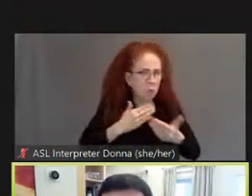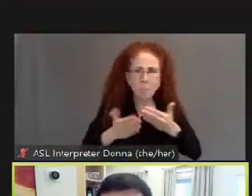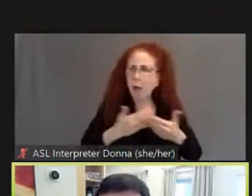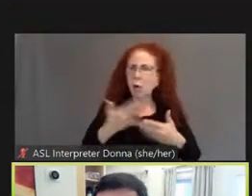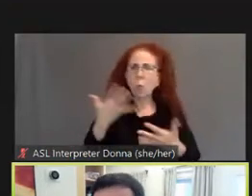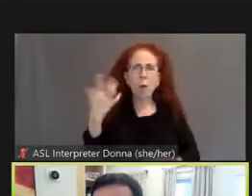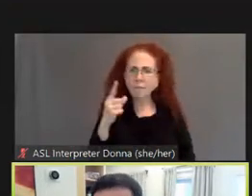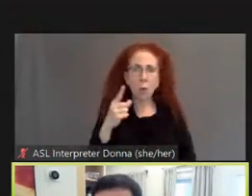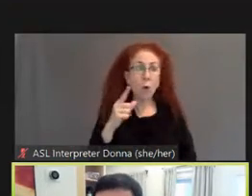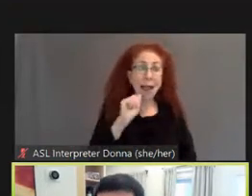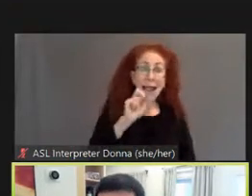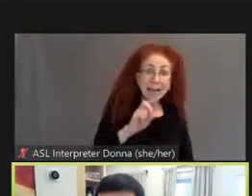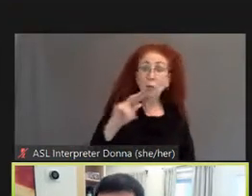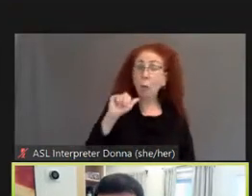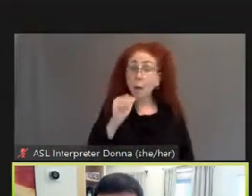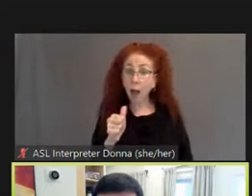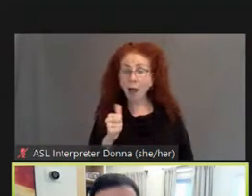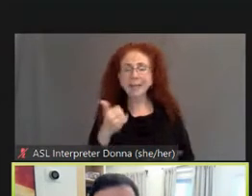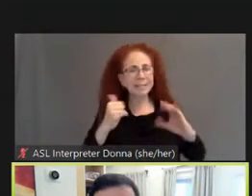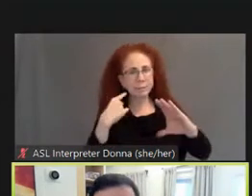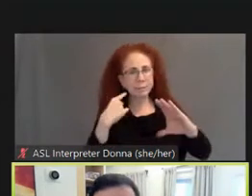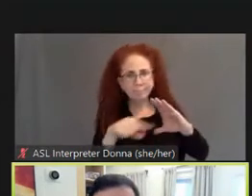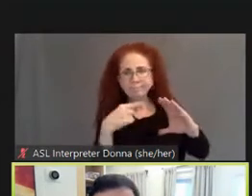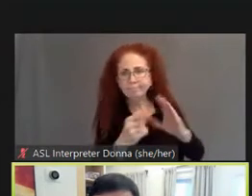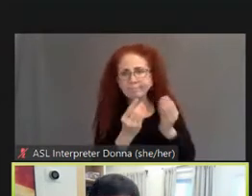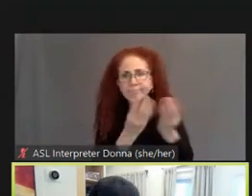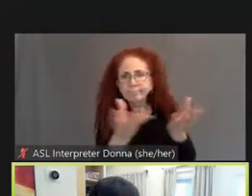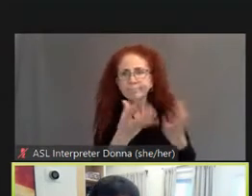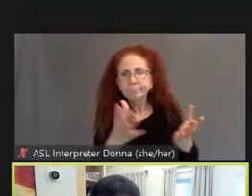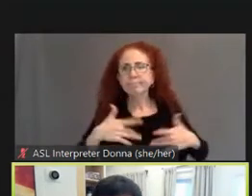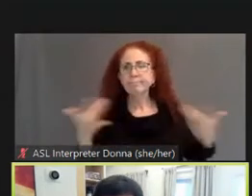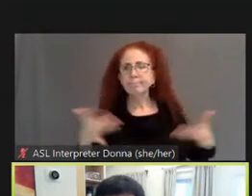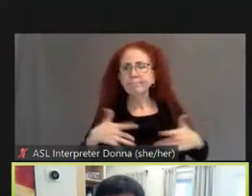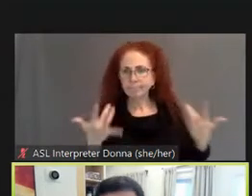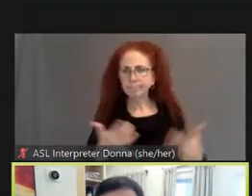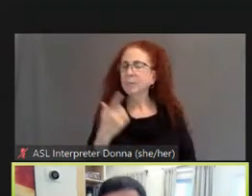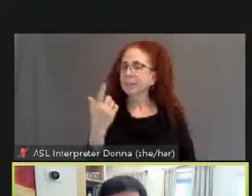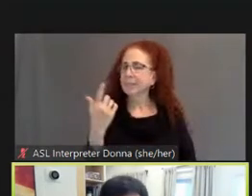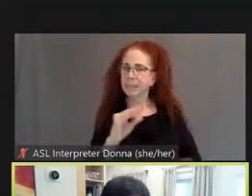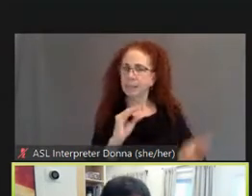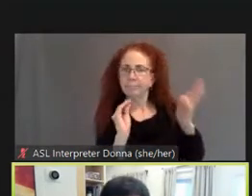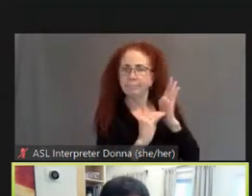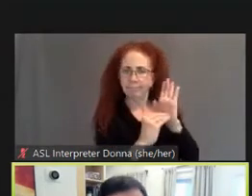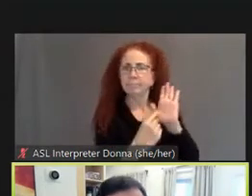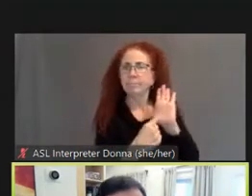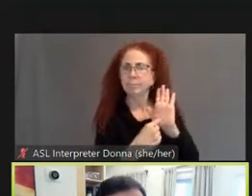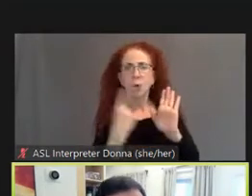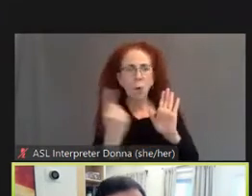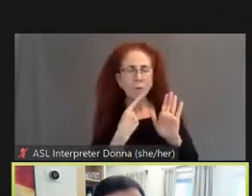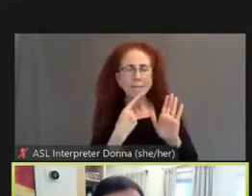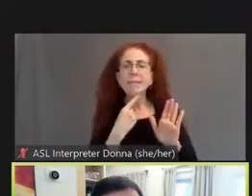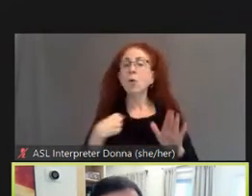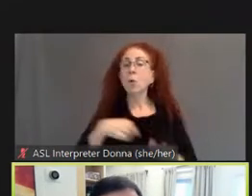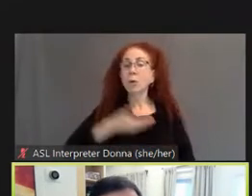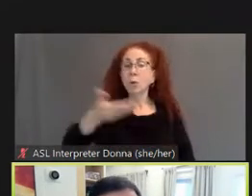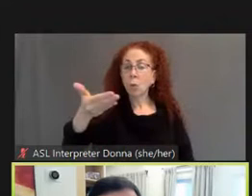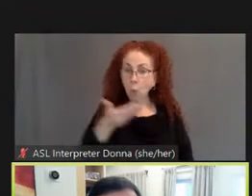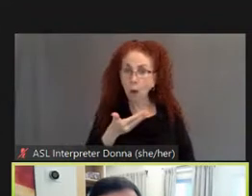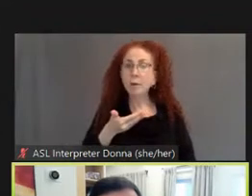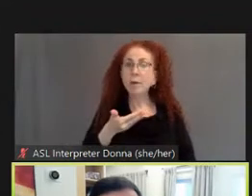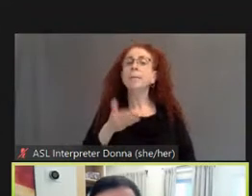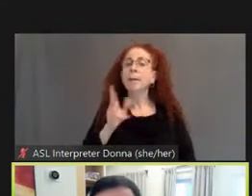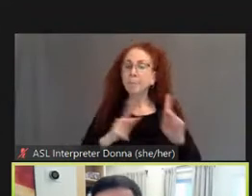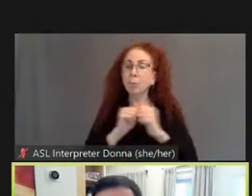audio description and to communicate those news and updates. We communicate that Opera Philadelphia welcomes guests with